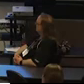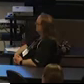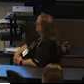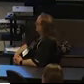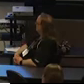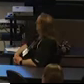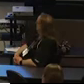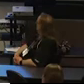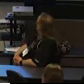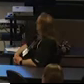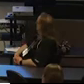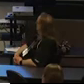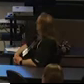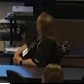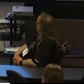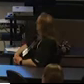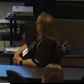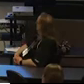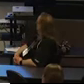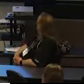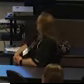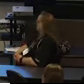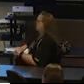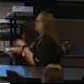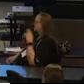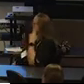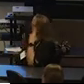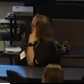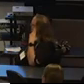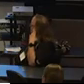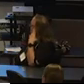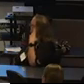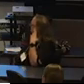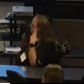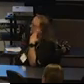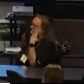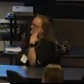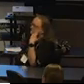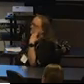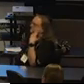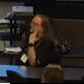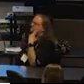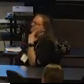being virtual, you know, there are pros and cons, and I think it worked for us.